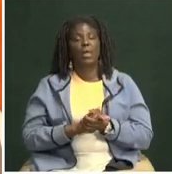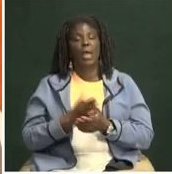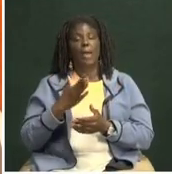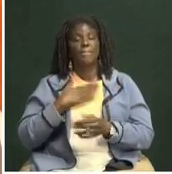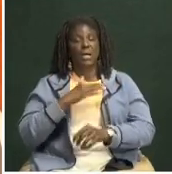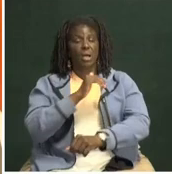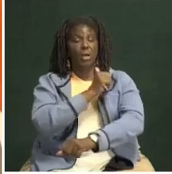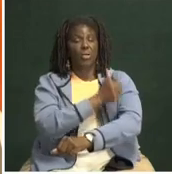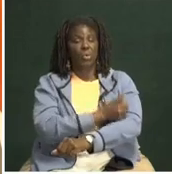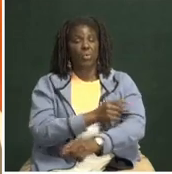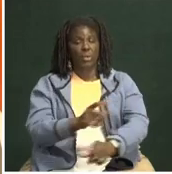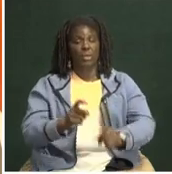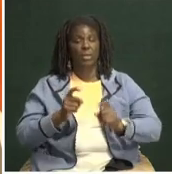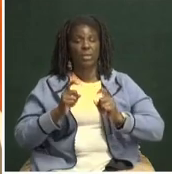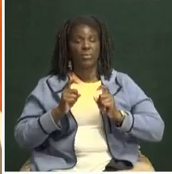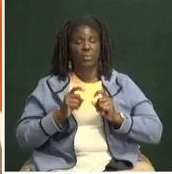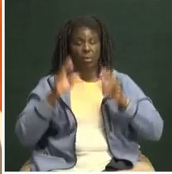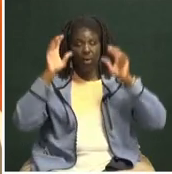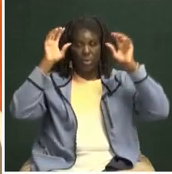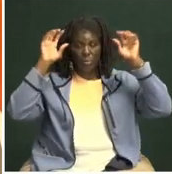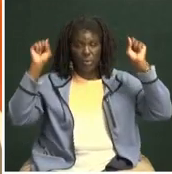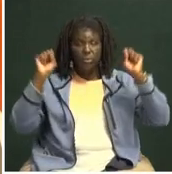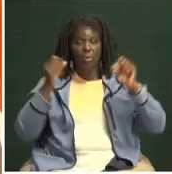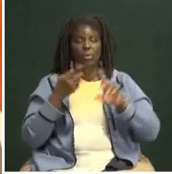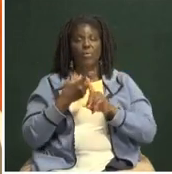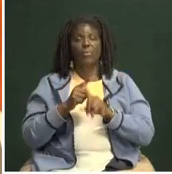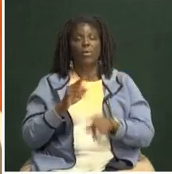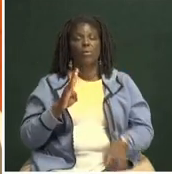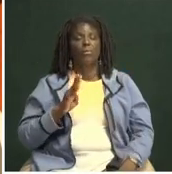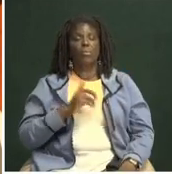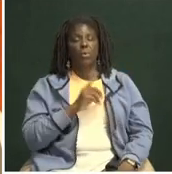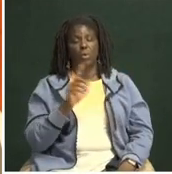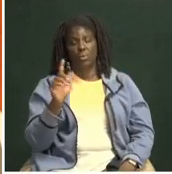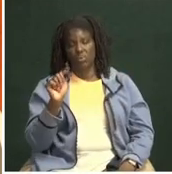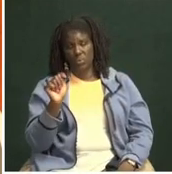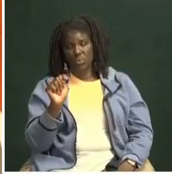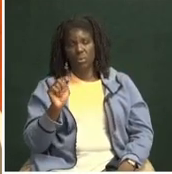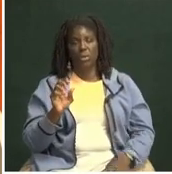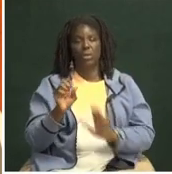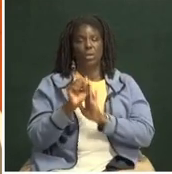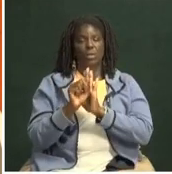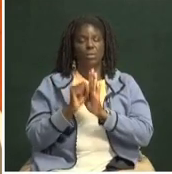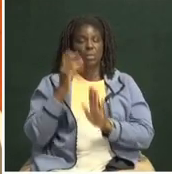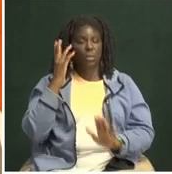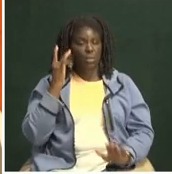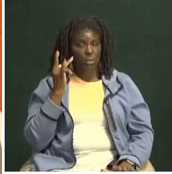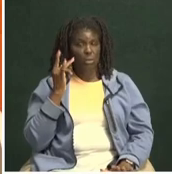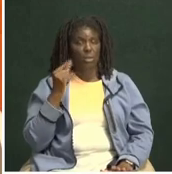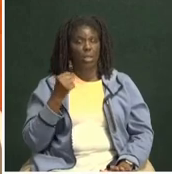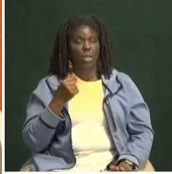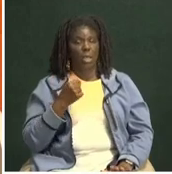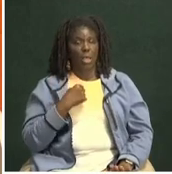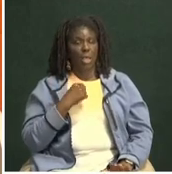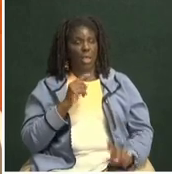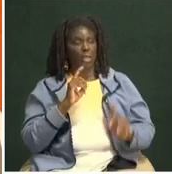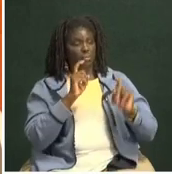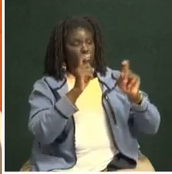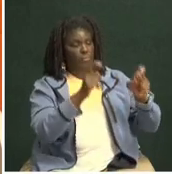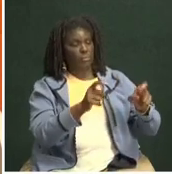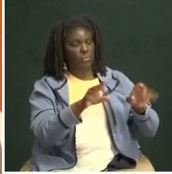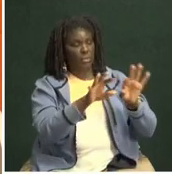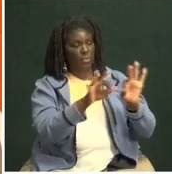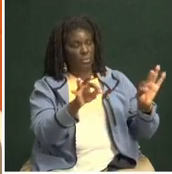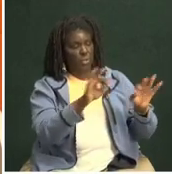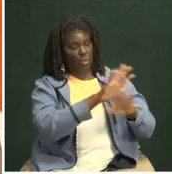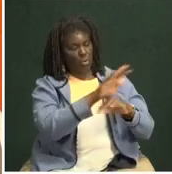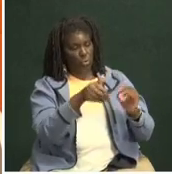authority vested in me as president by the Board of Trustees and the State of California, I hereby confer upon